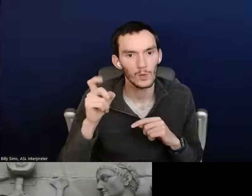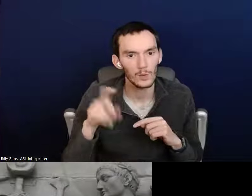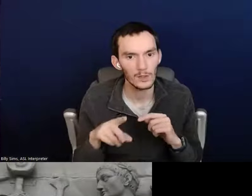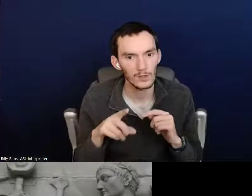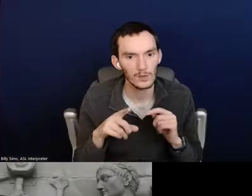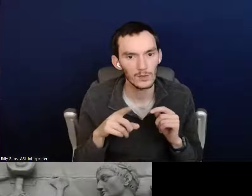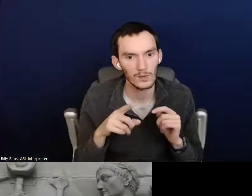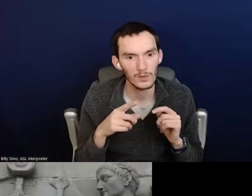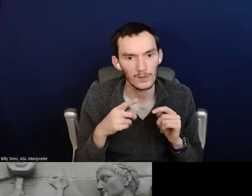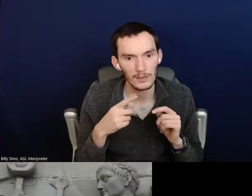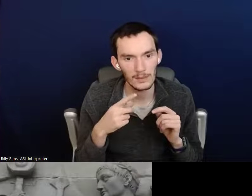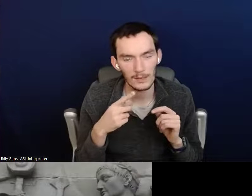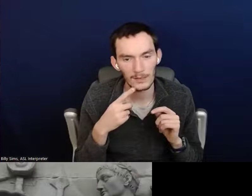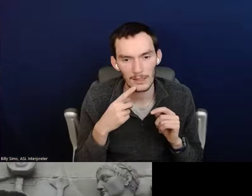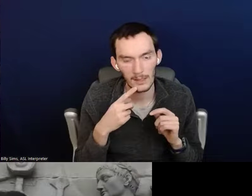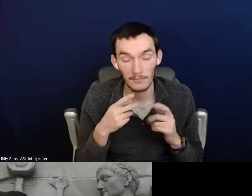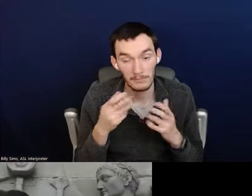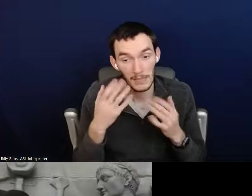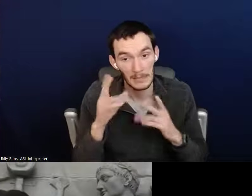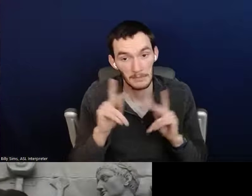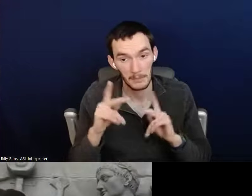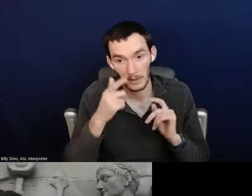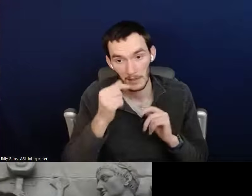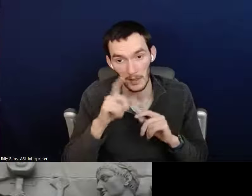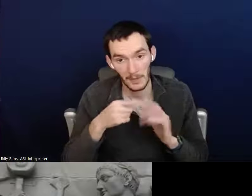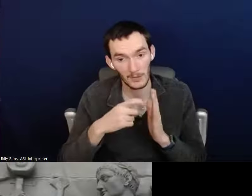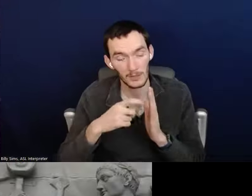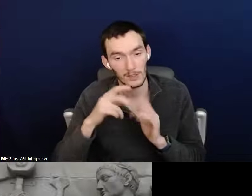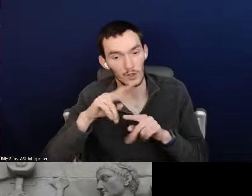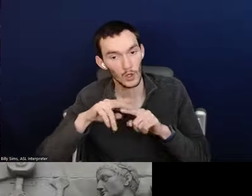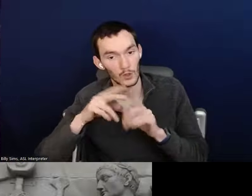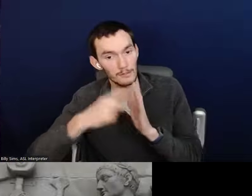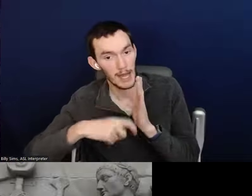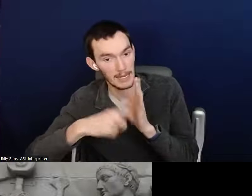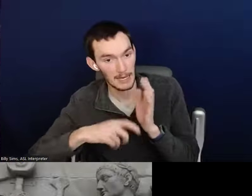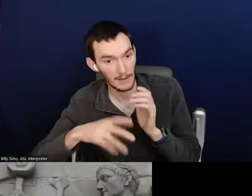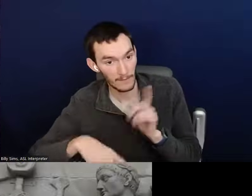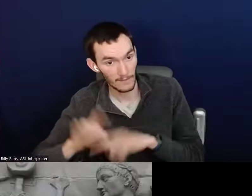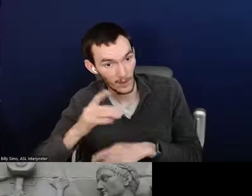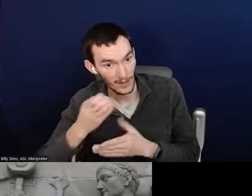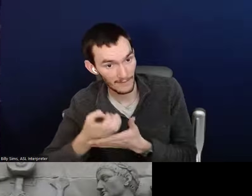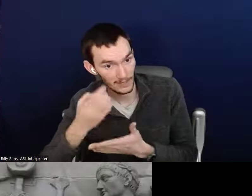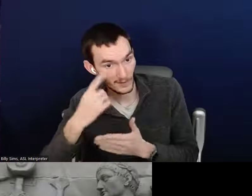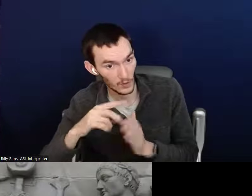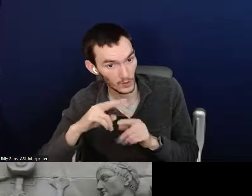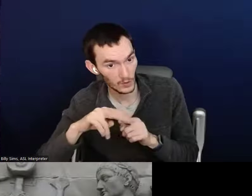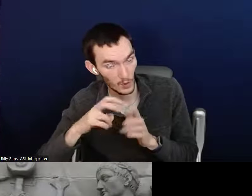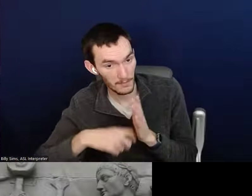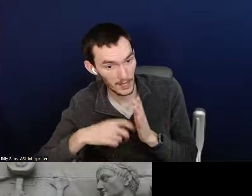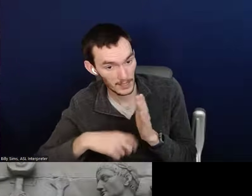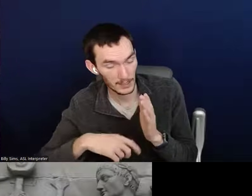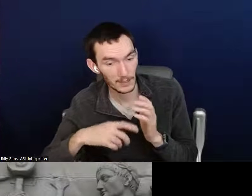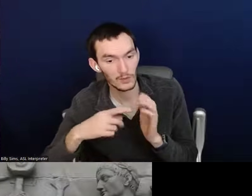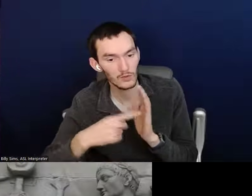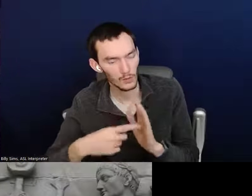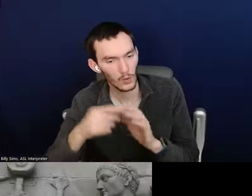is many people are interested in salt mining. Do you see any evidence of salt mining? You showed in your amazing drone shots